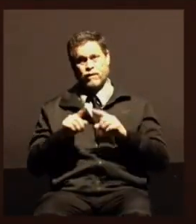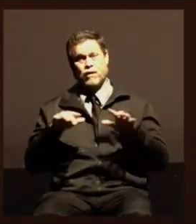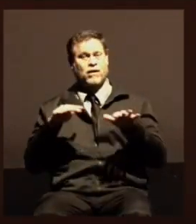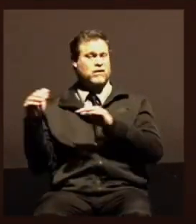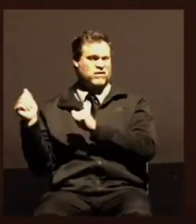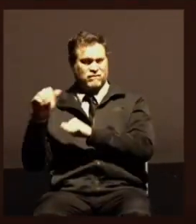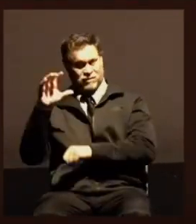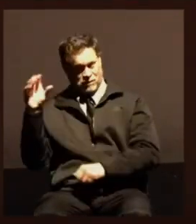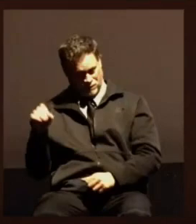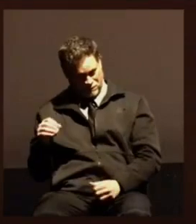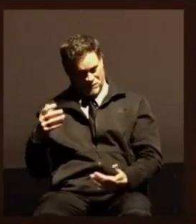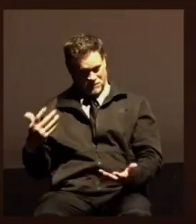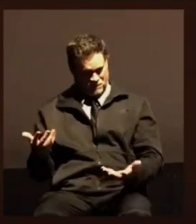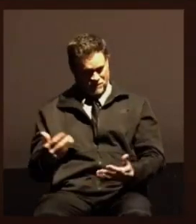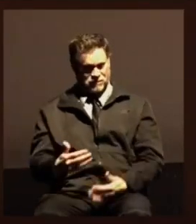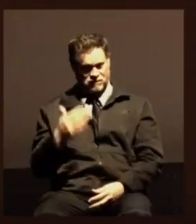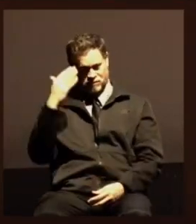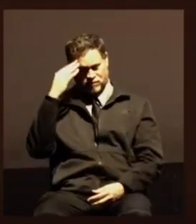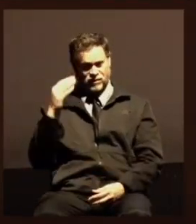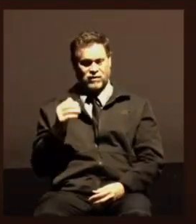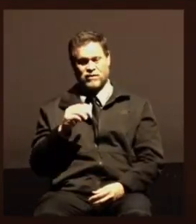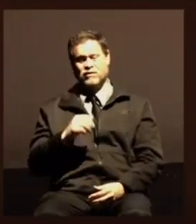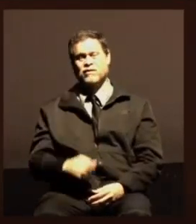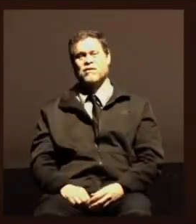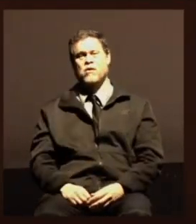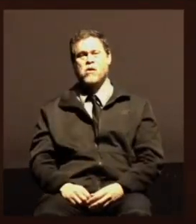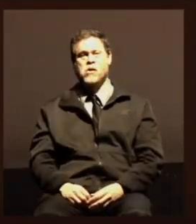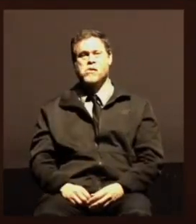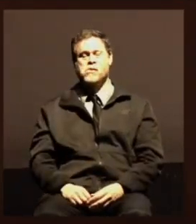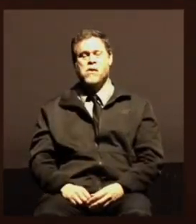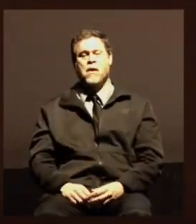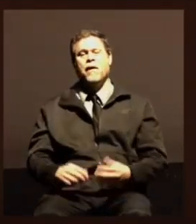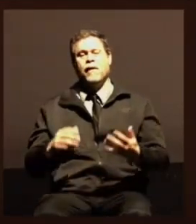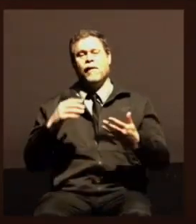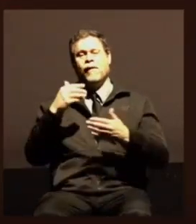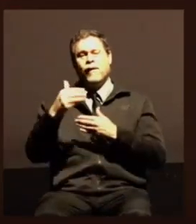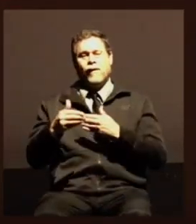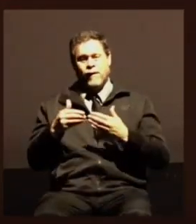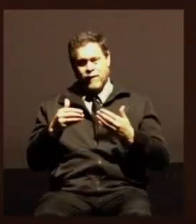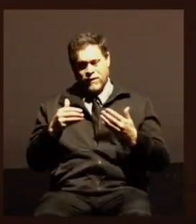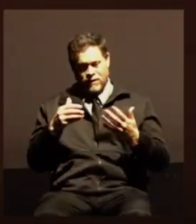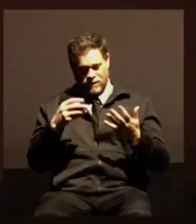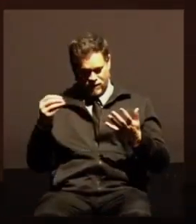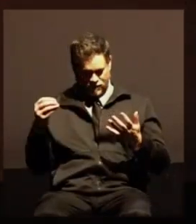company. No, you know, not their fault. Lying. Anyway,